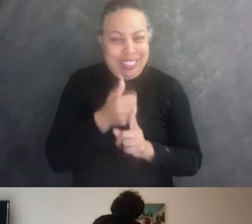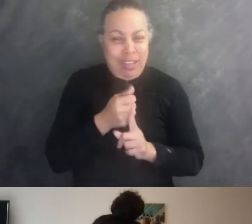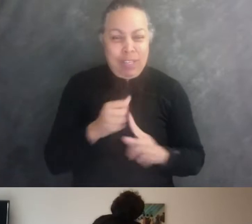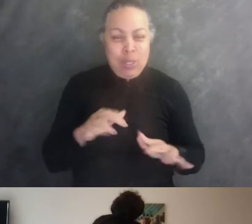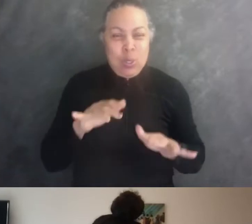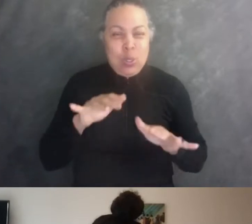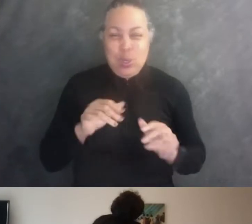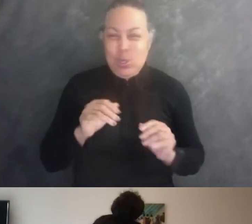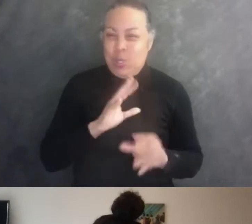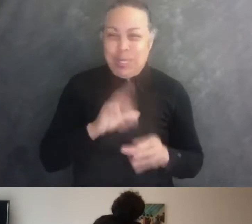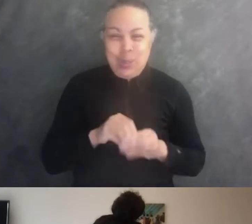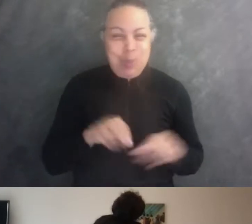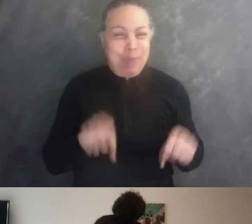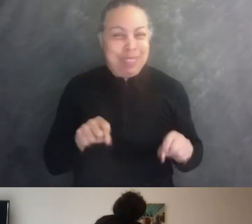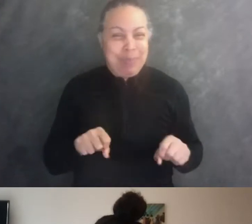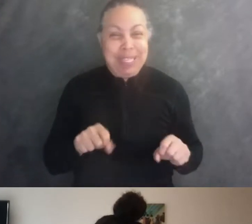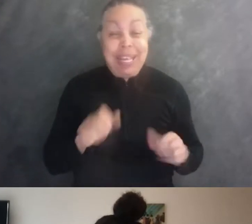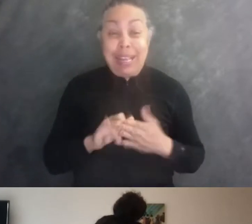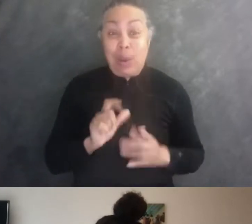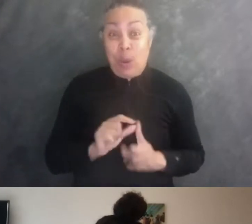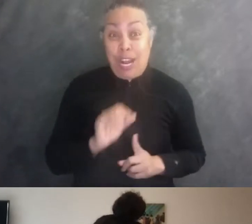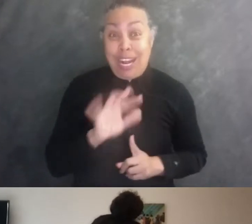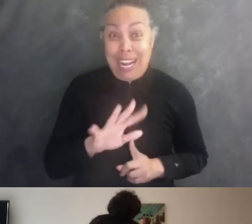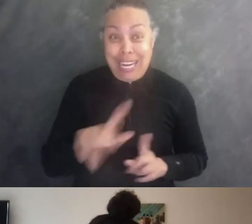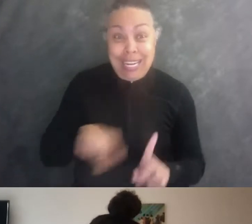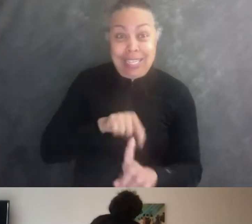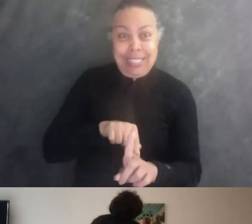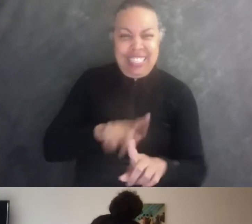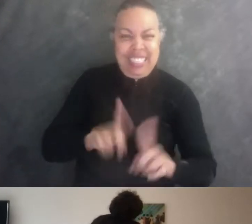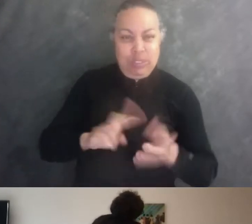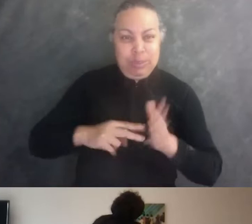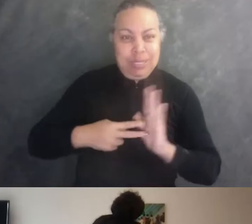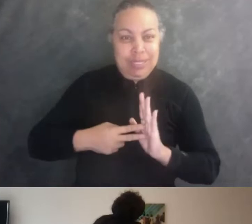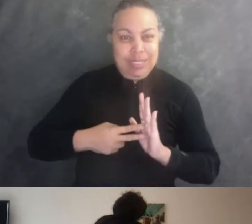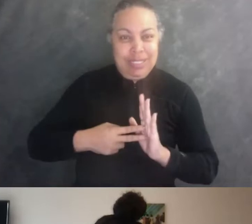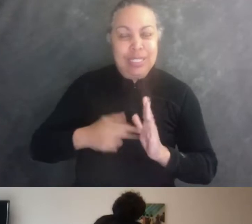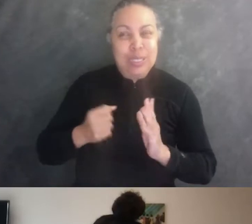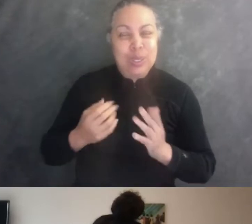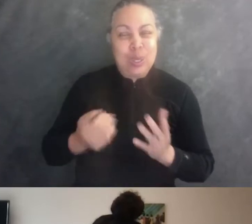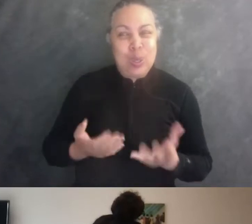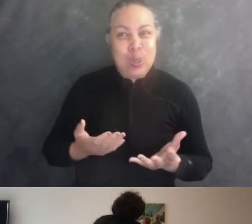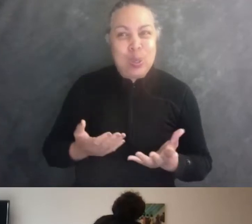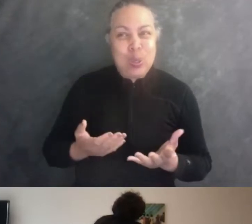with the possibility that it doesn't mean what you think it means. And so, in